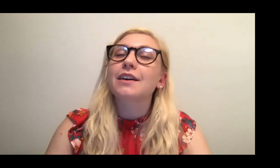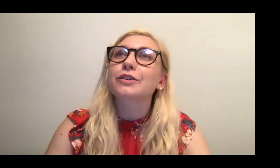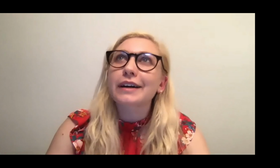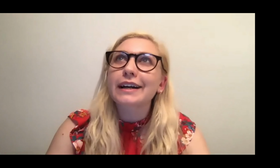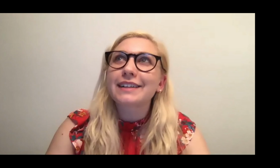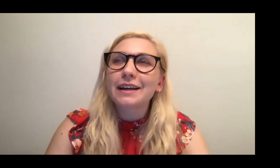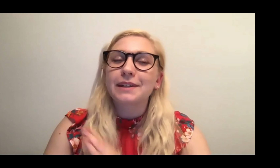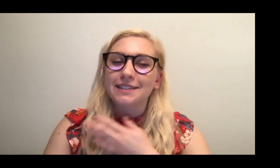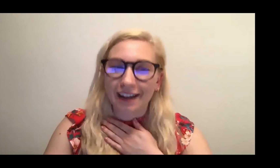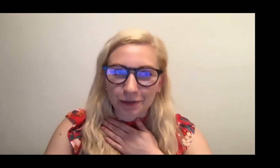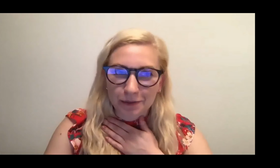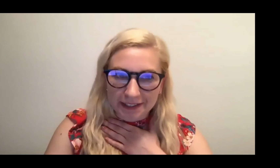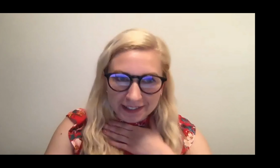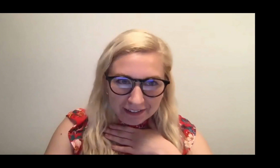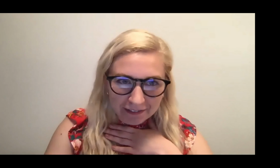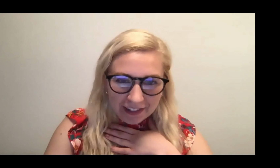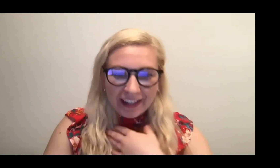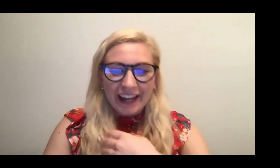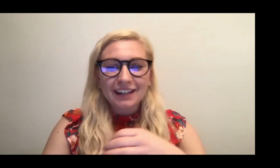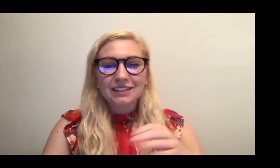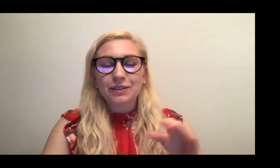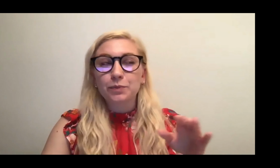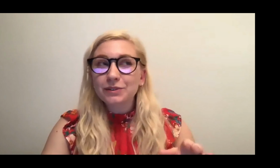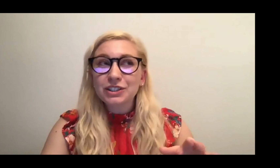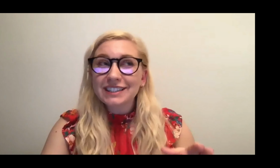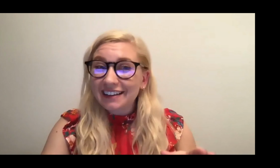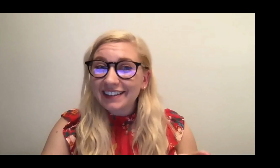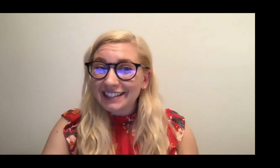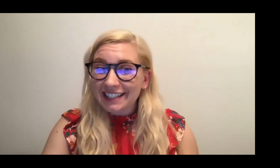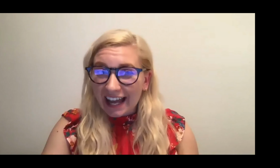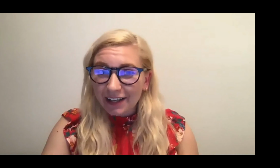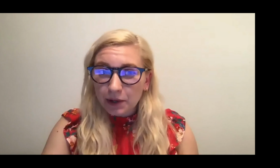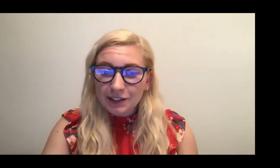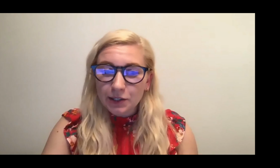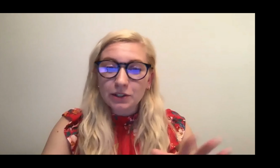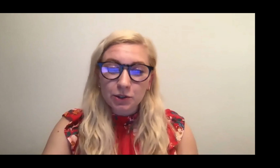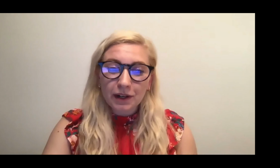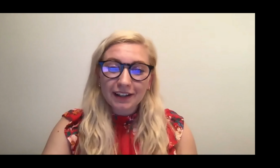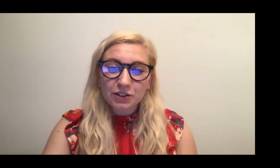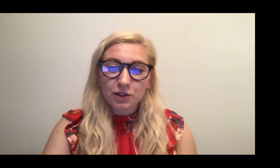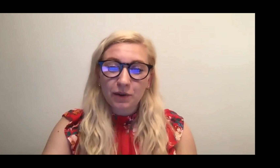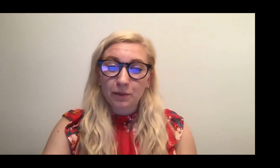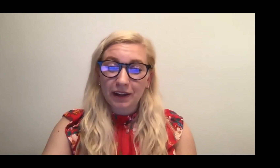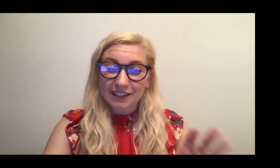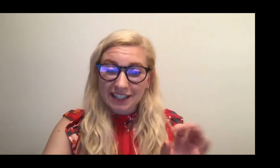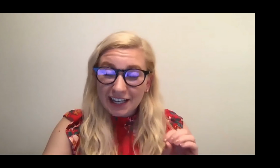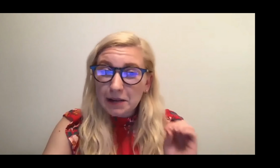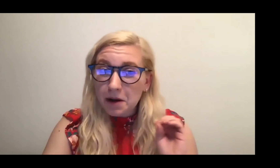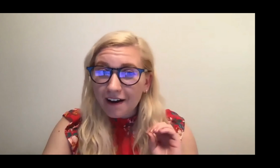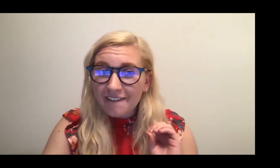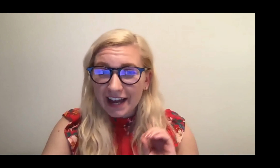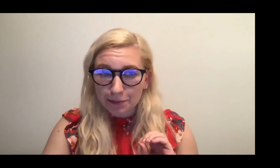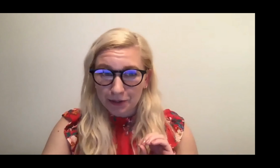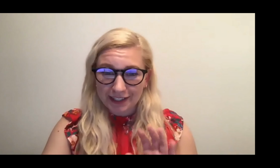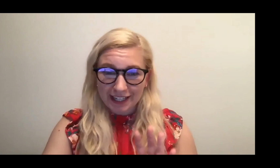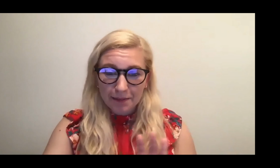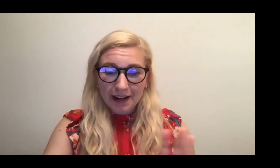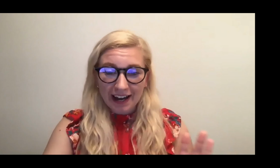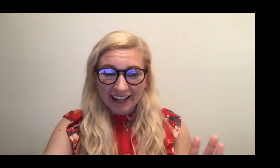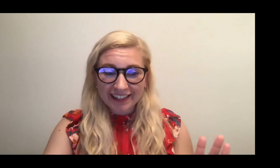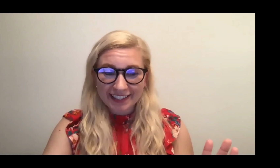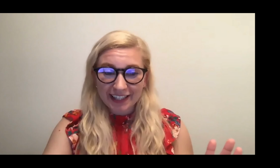promise they are great because I have one myself. And we don't just give these to anyone, so I do want to let you know that we have a team of